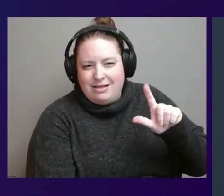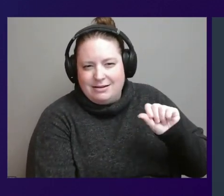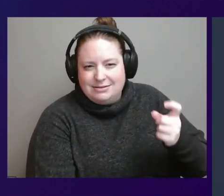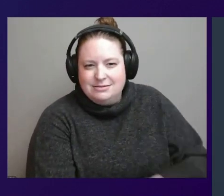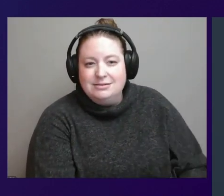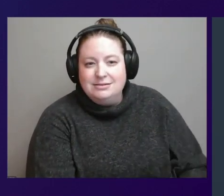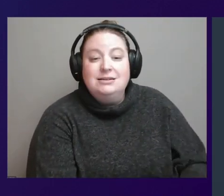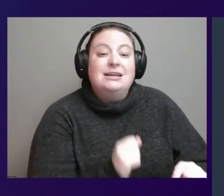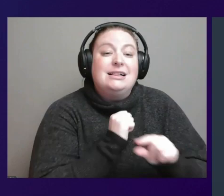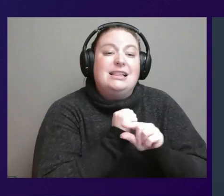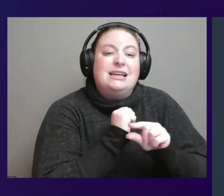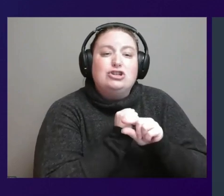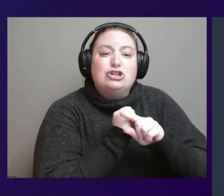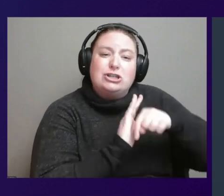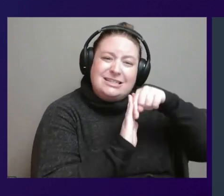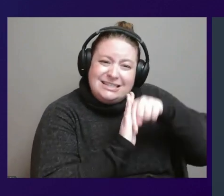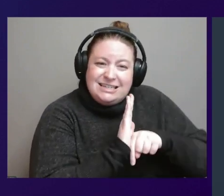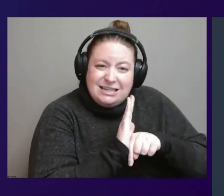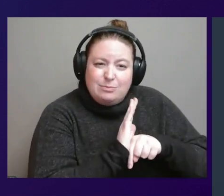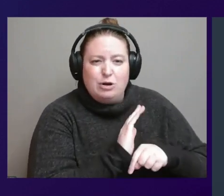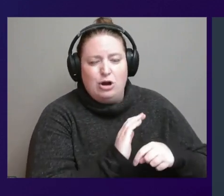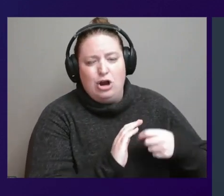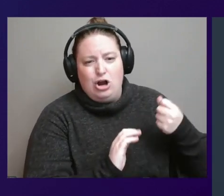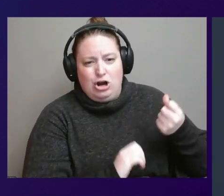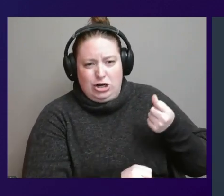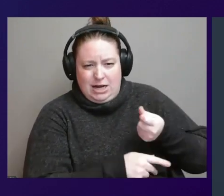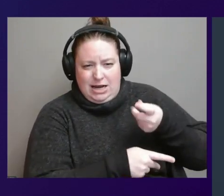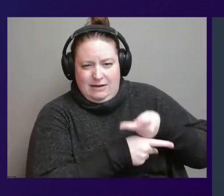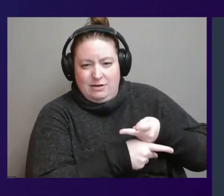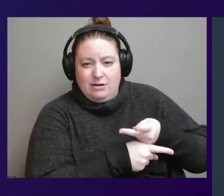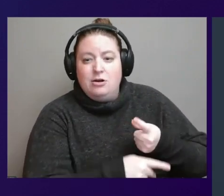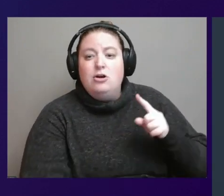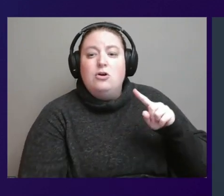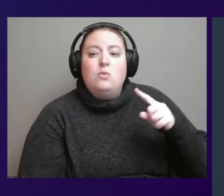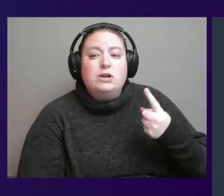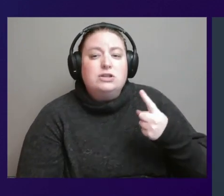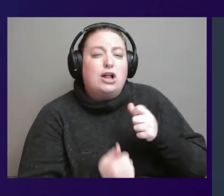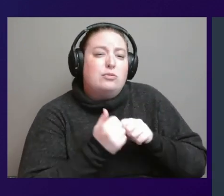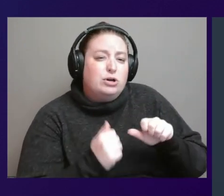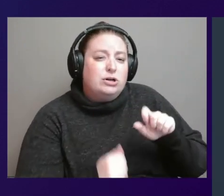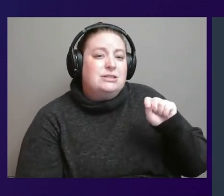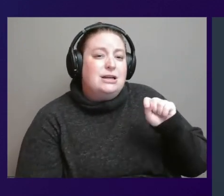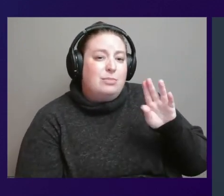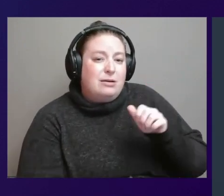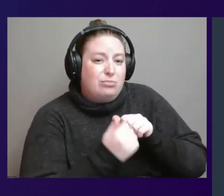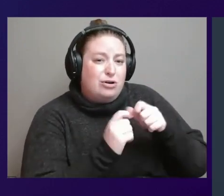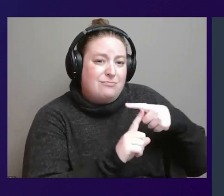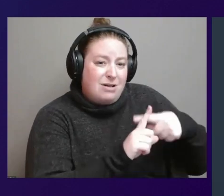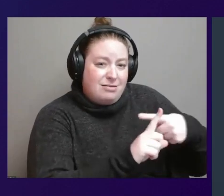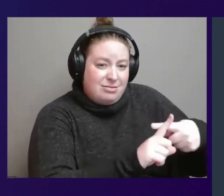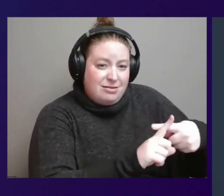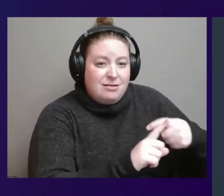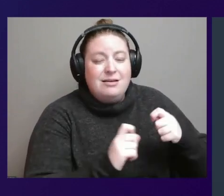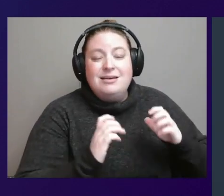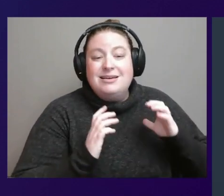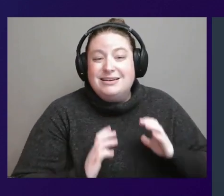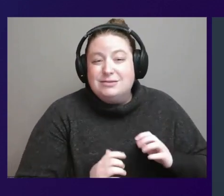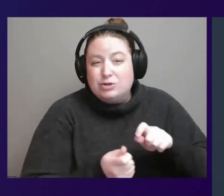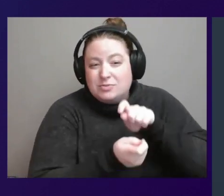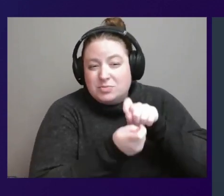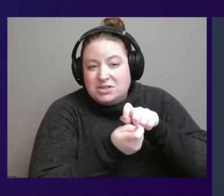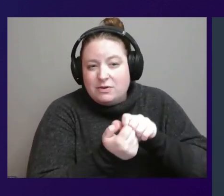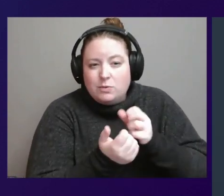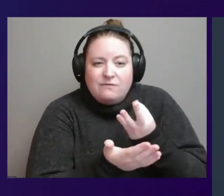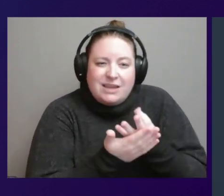the lowest cost storage at $1 per terabyte per month, is designed for customers, particularly those in financial